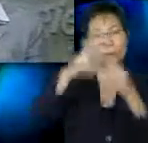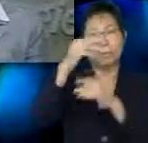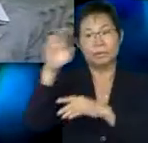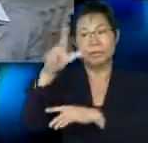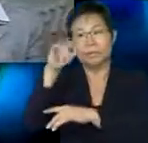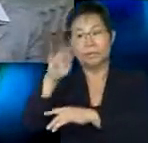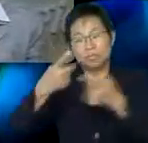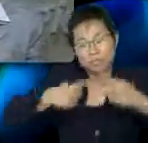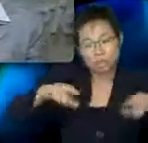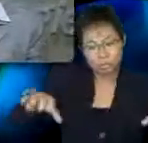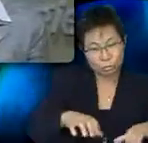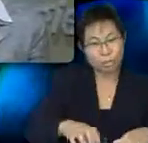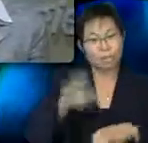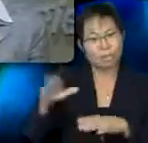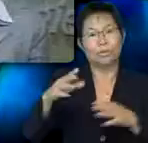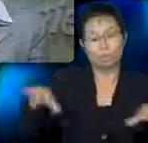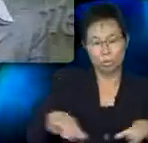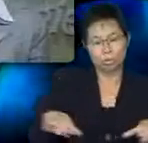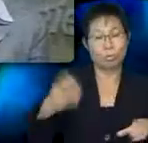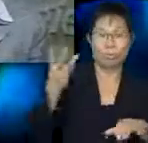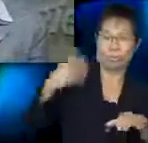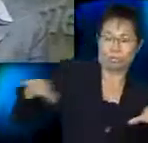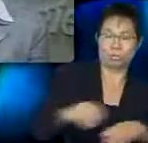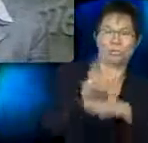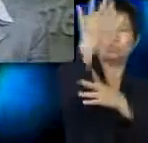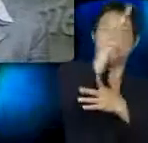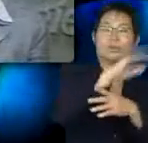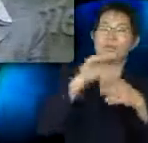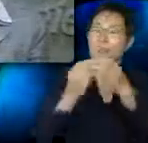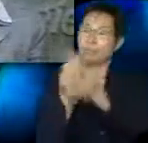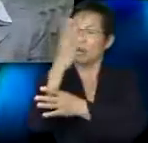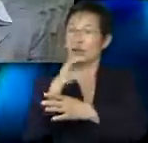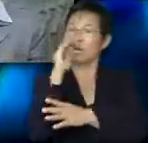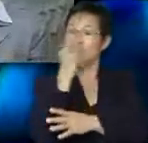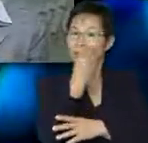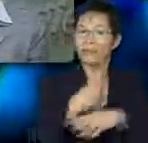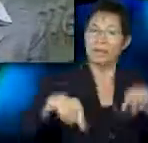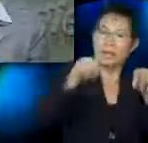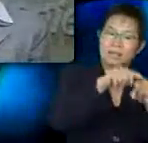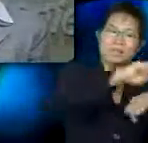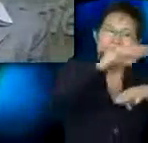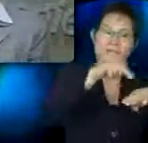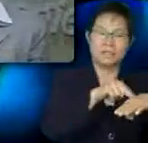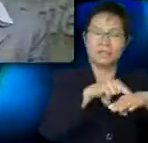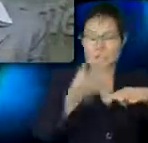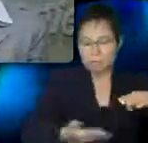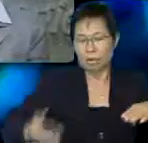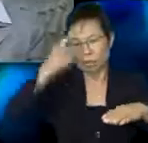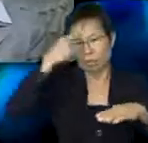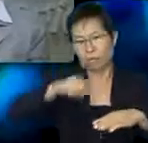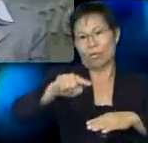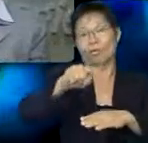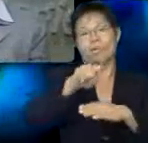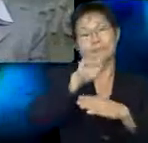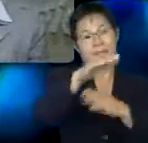trying to do was he was using the trees, the plants, and the flowers as a major source of content of his